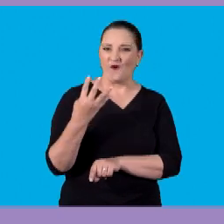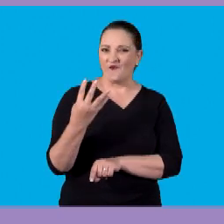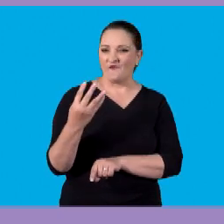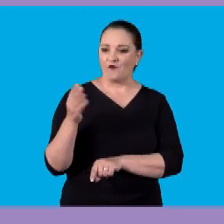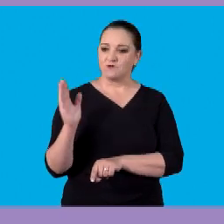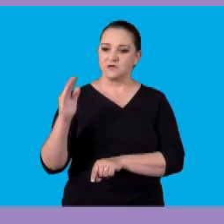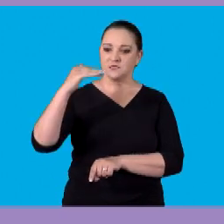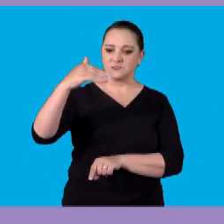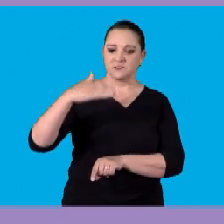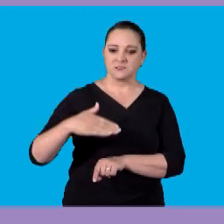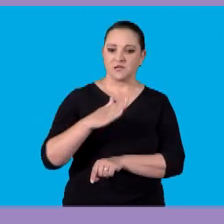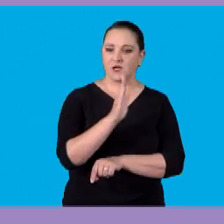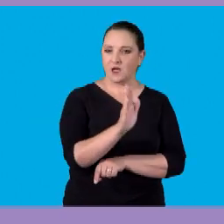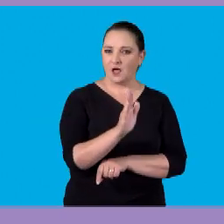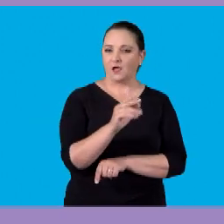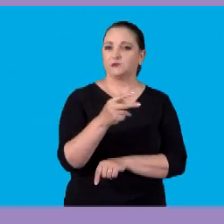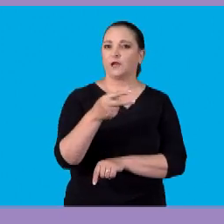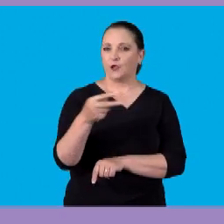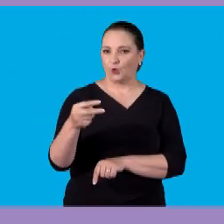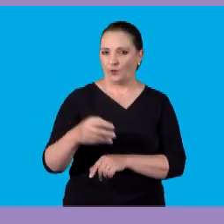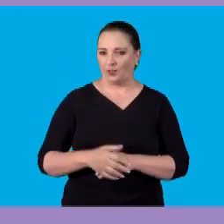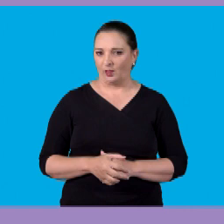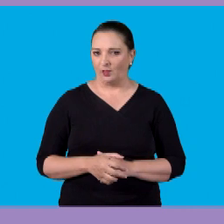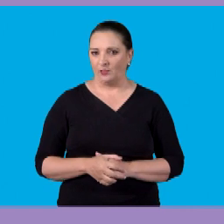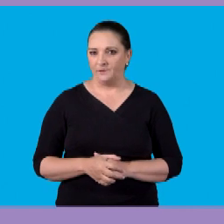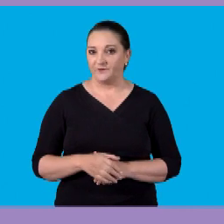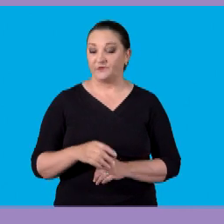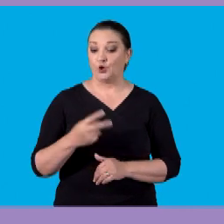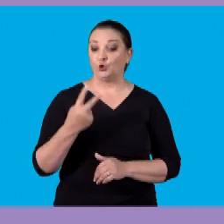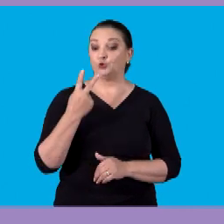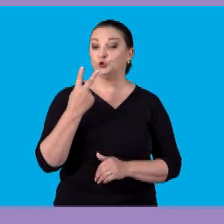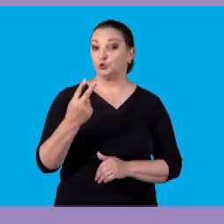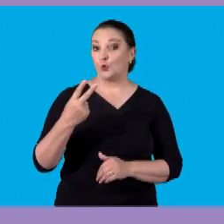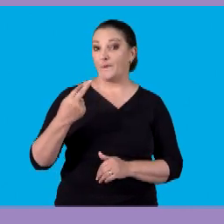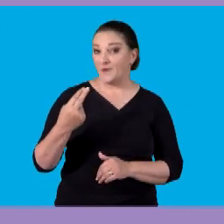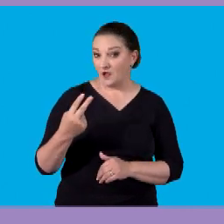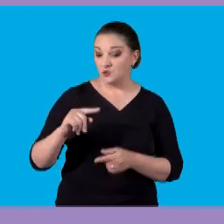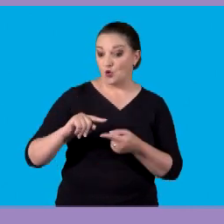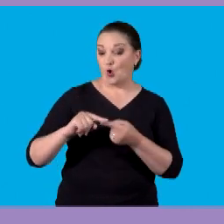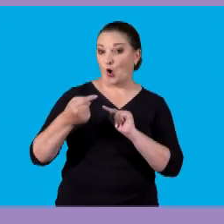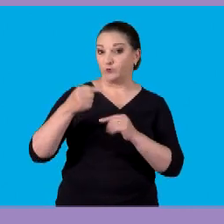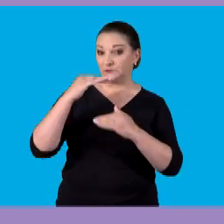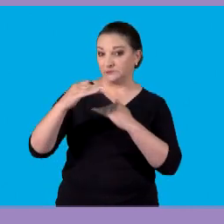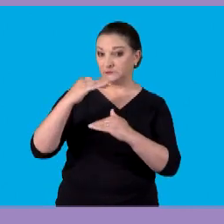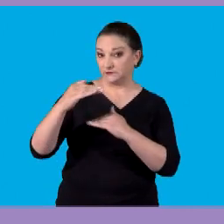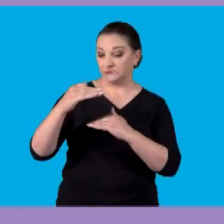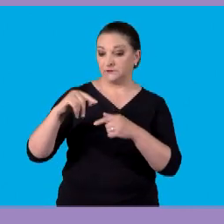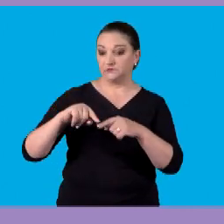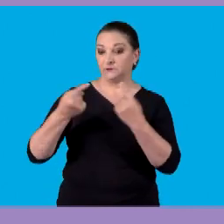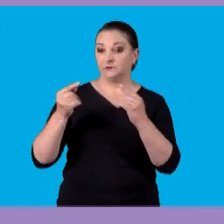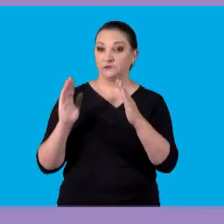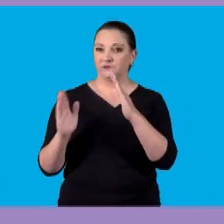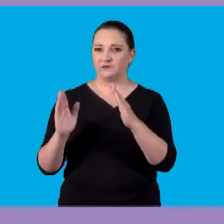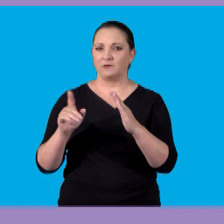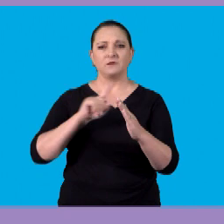of the four sides are equal. Now, for the fact that it has two pairs of opposite sides that are